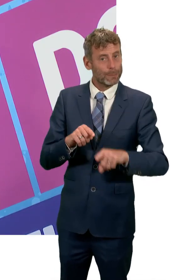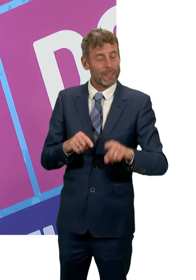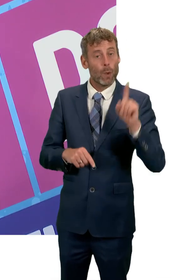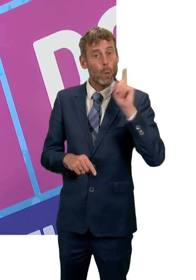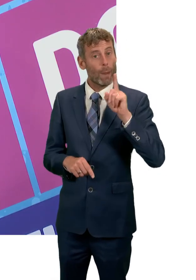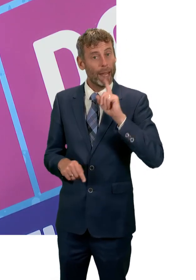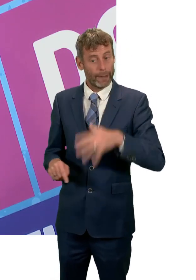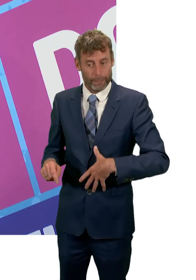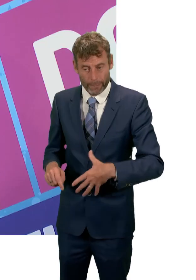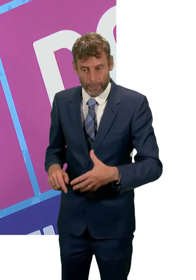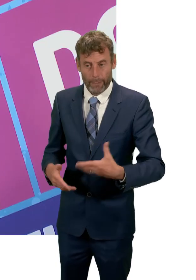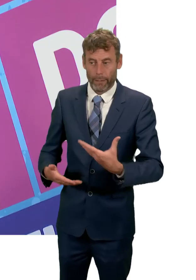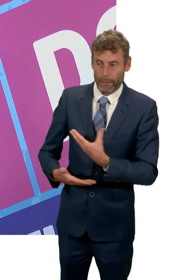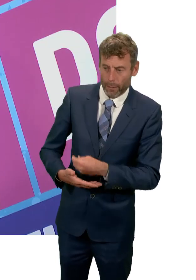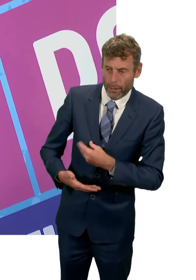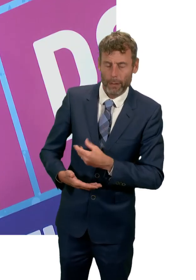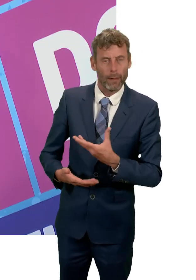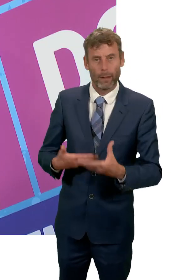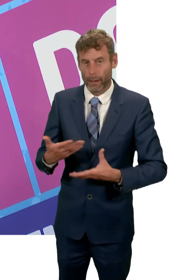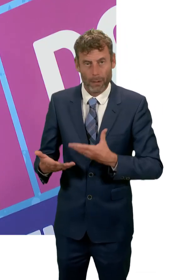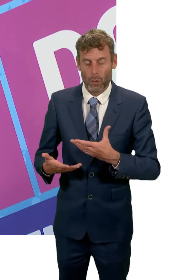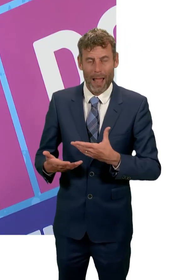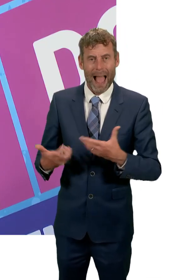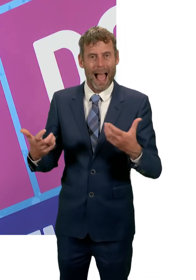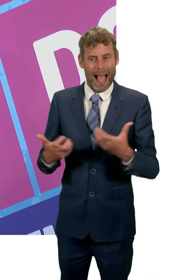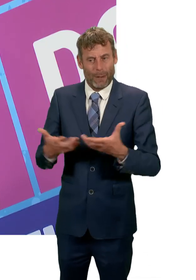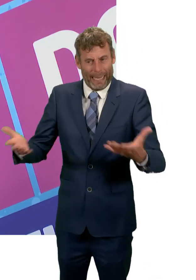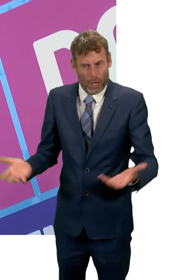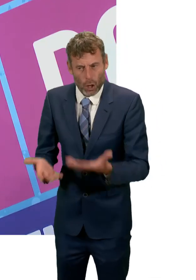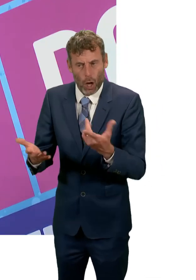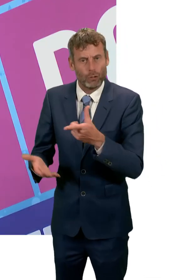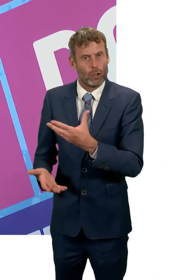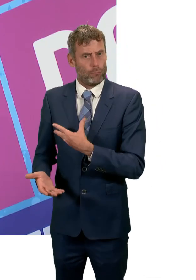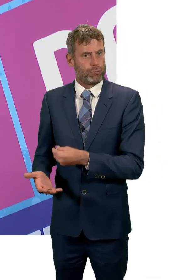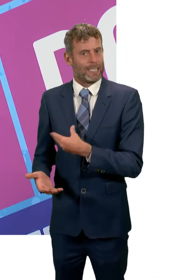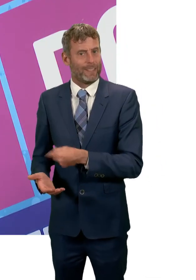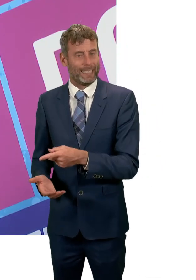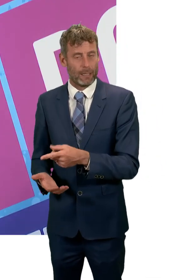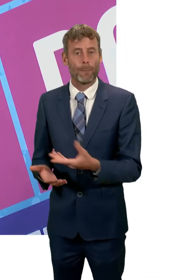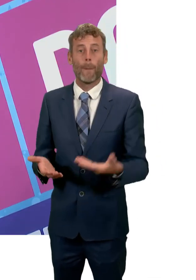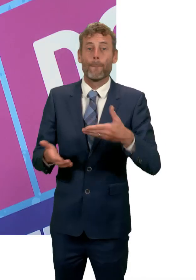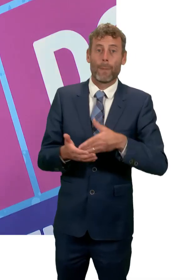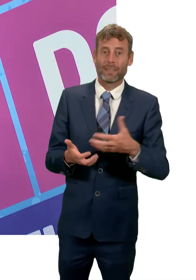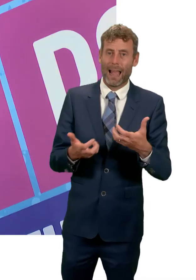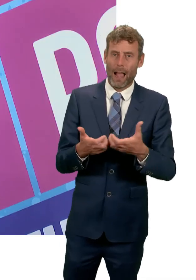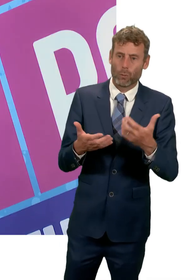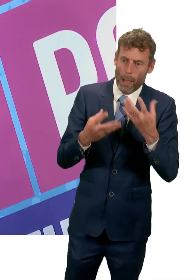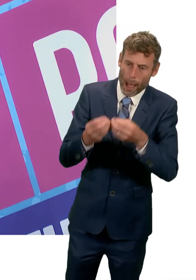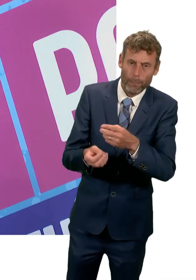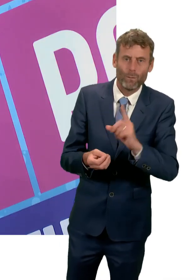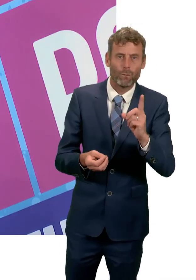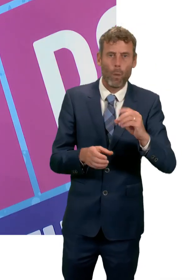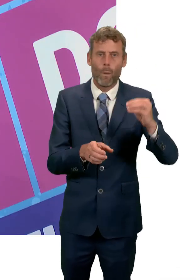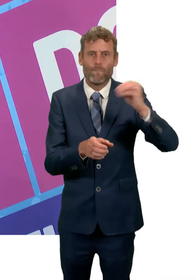formula and promote breastfeeding as well, actually, which we are doing already. So that's interesting. Yeah, Gary. I actually work on a